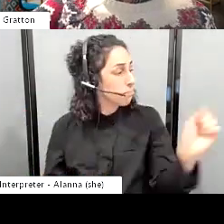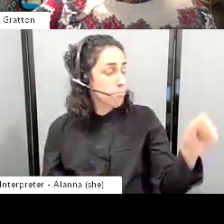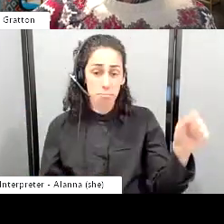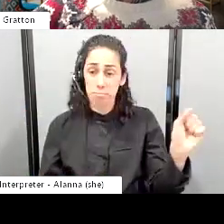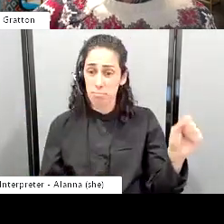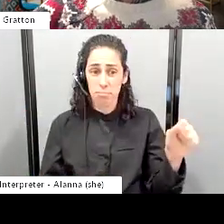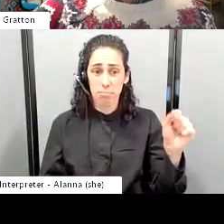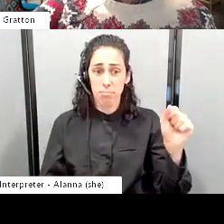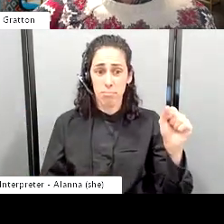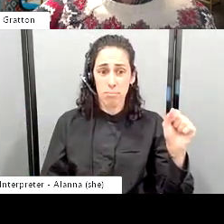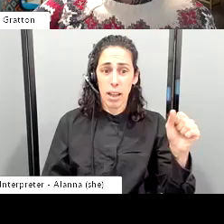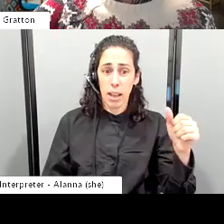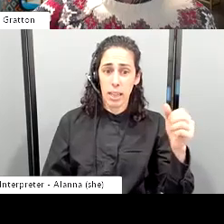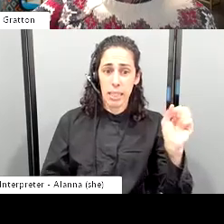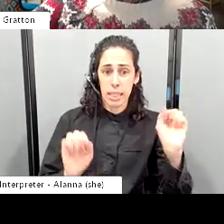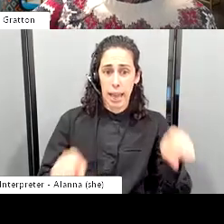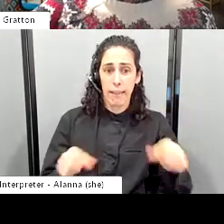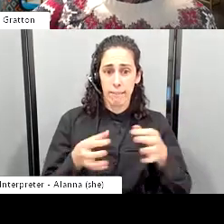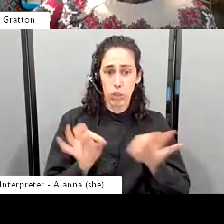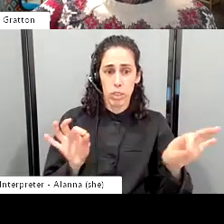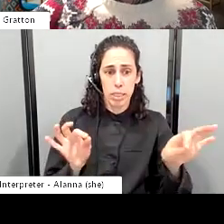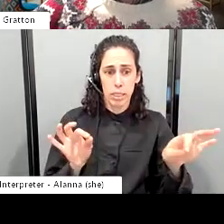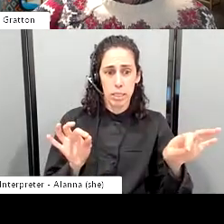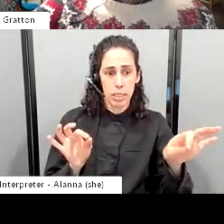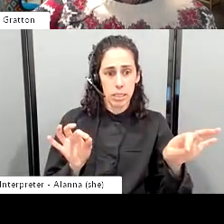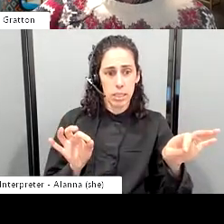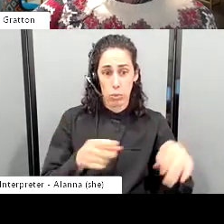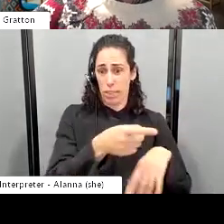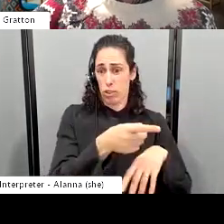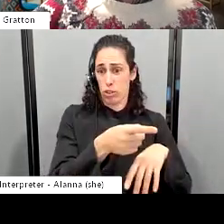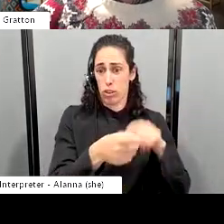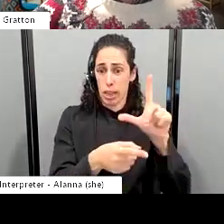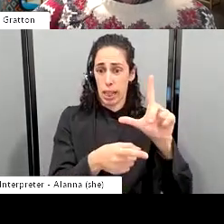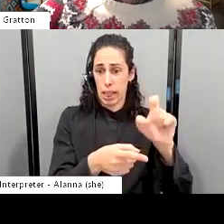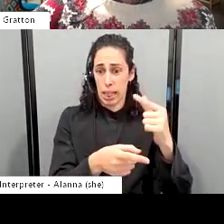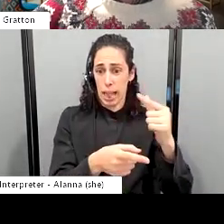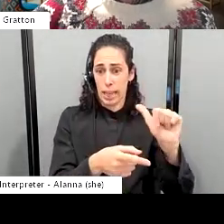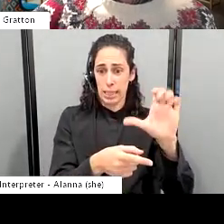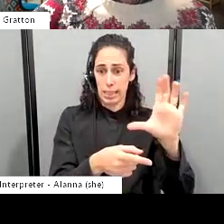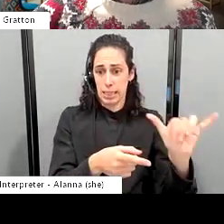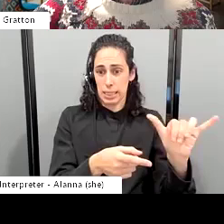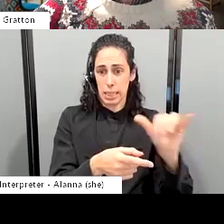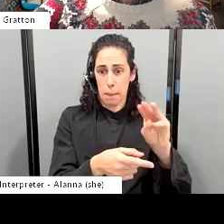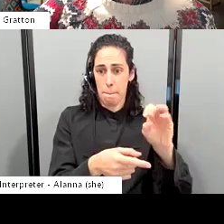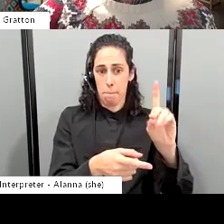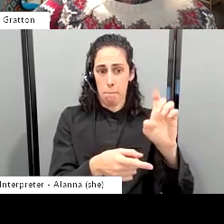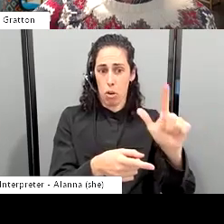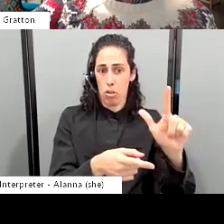So there's a legacy. Oh, here it is. There's a legacy model here, ChatGPT